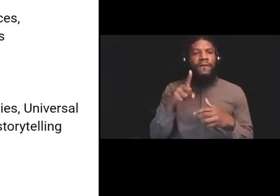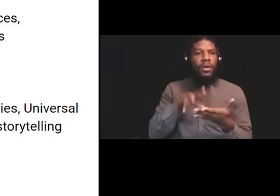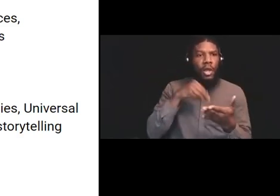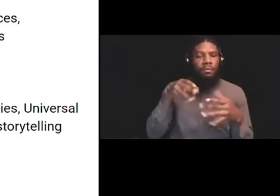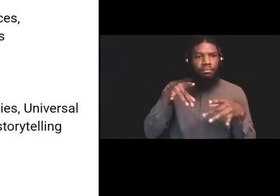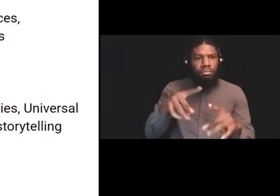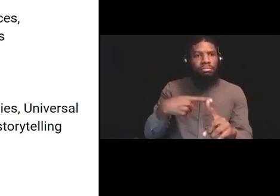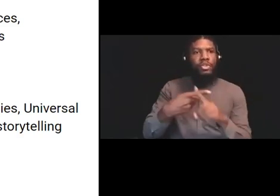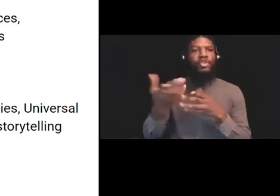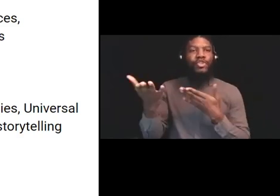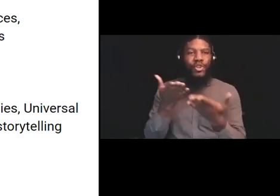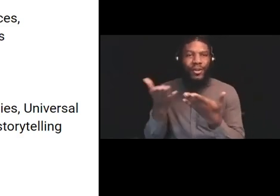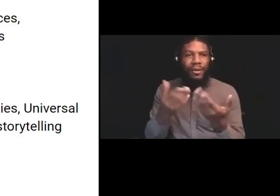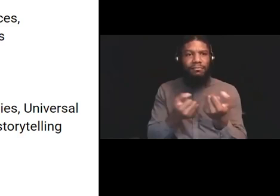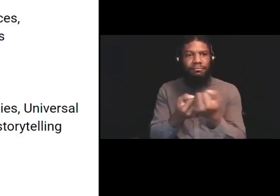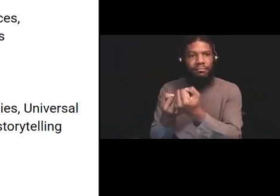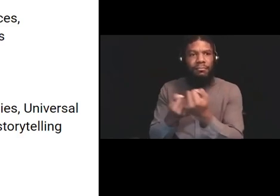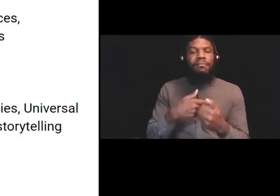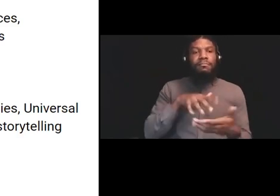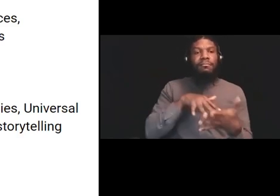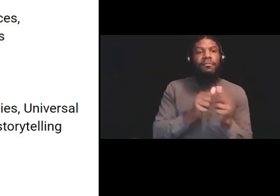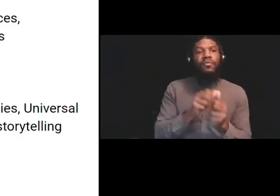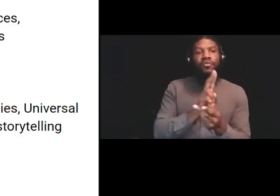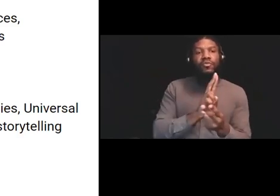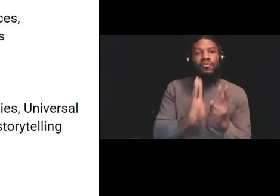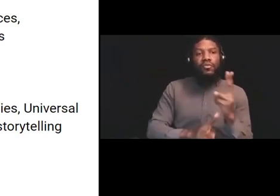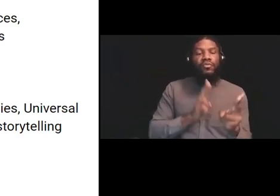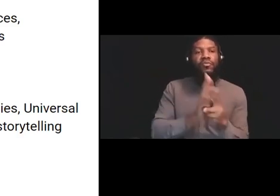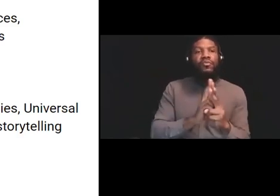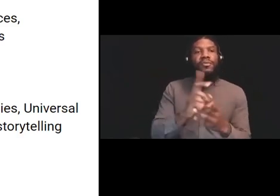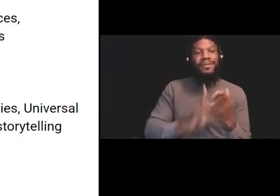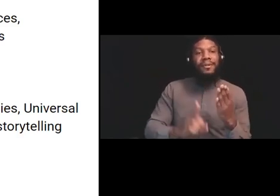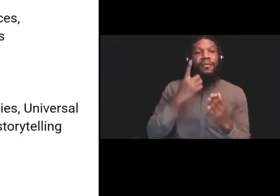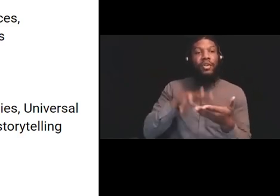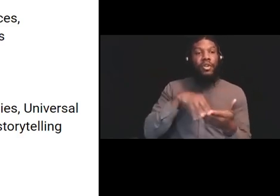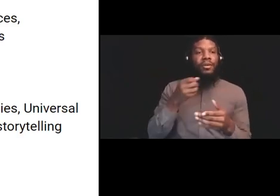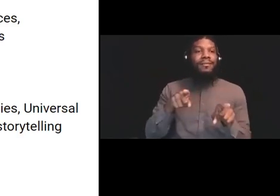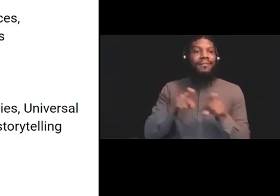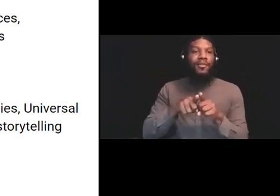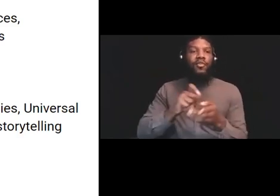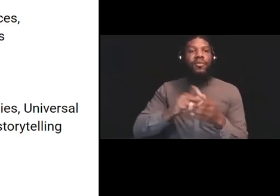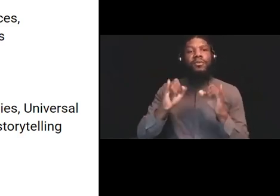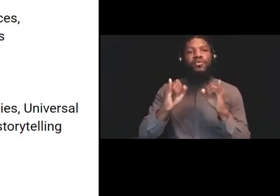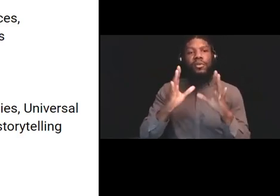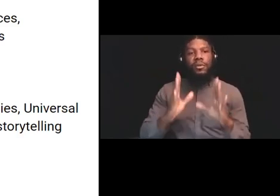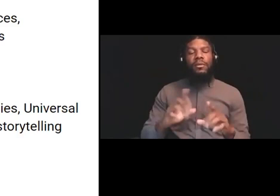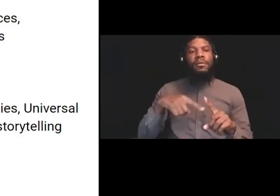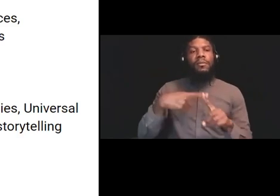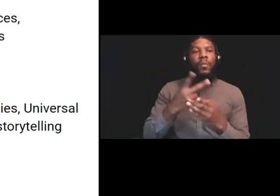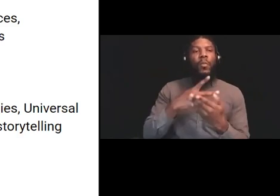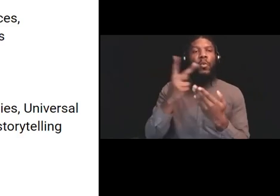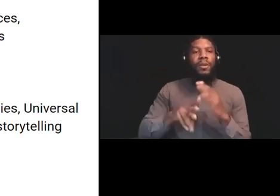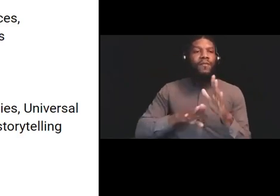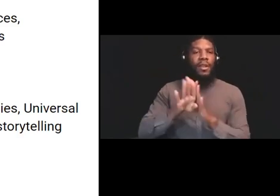studying and working with Universal Design for Learning as a writing instructor and as a program developer for over